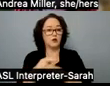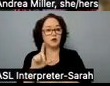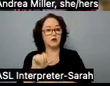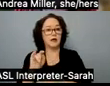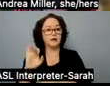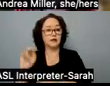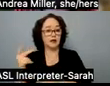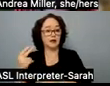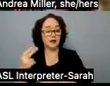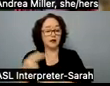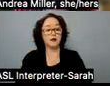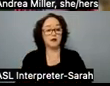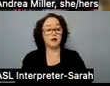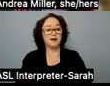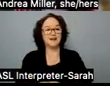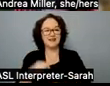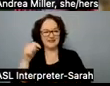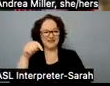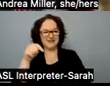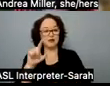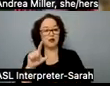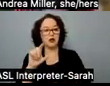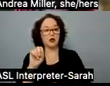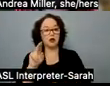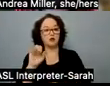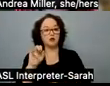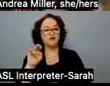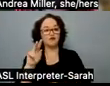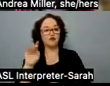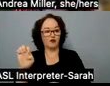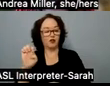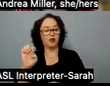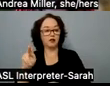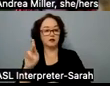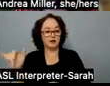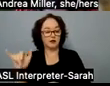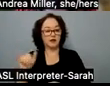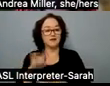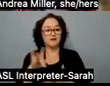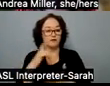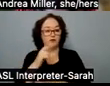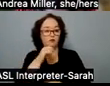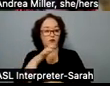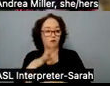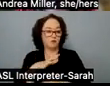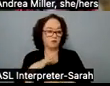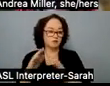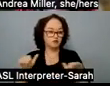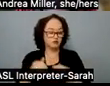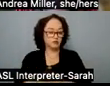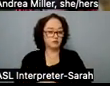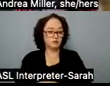This is in Louisville, Kentucky, with the Center for Women and Families, which is KCADV's member program in